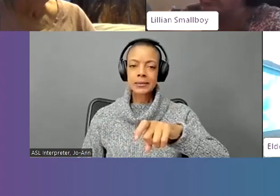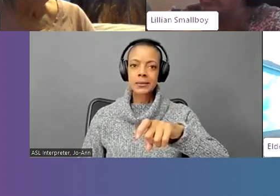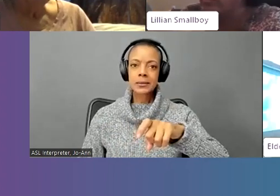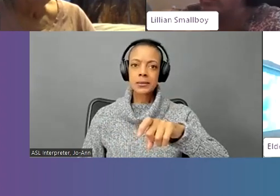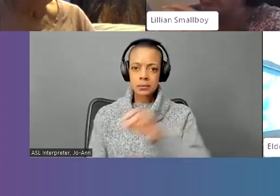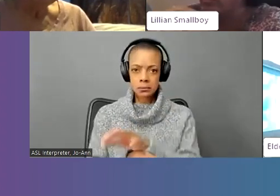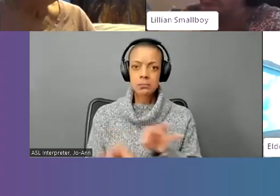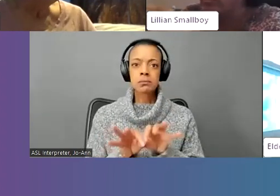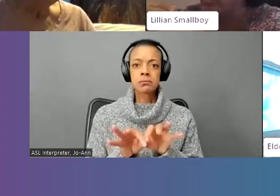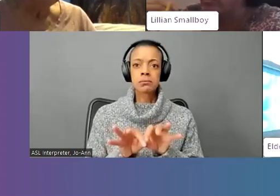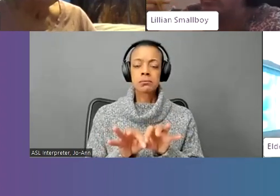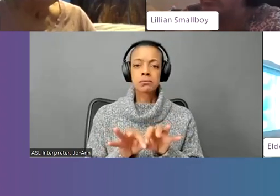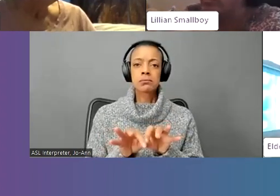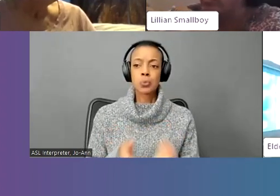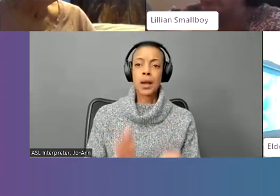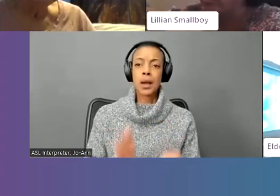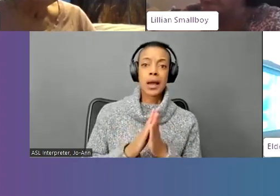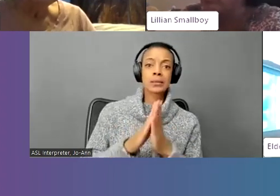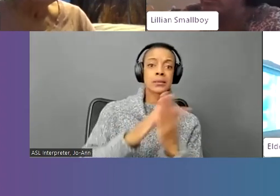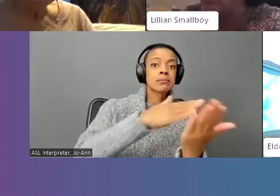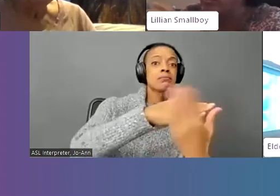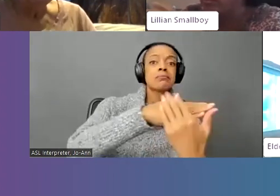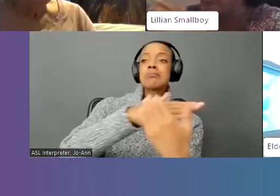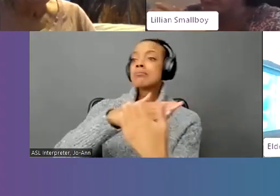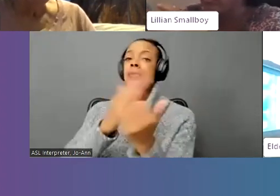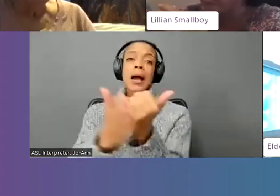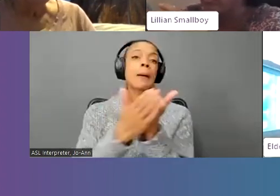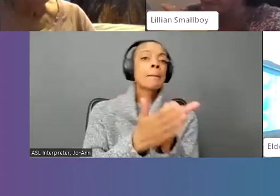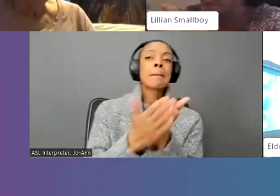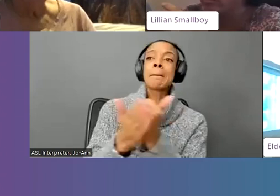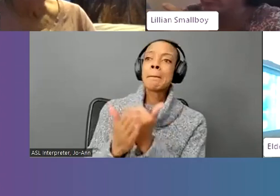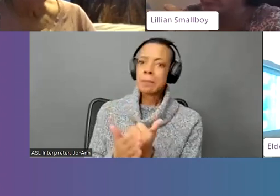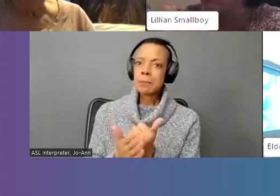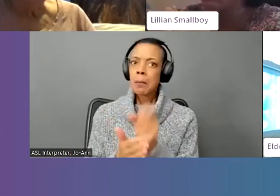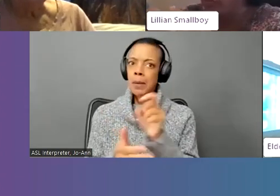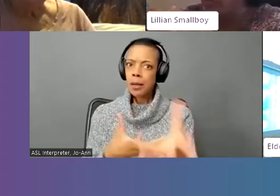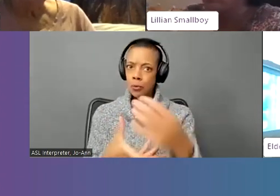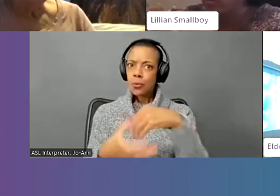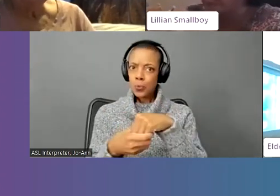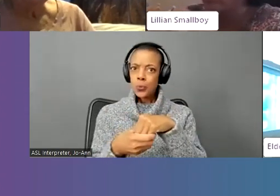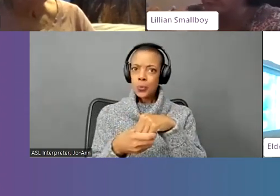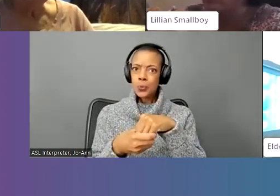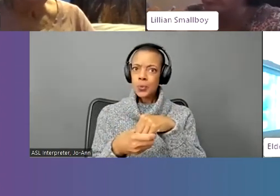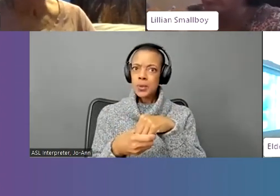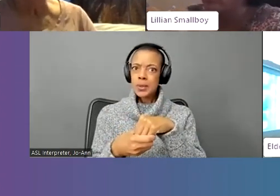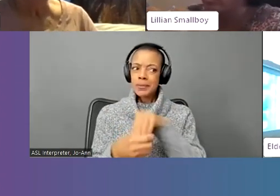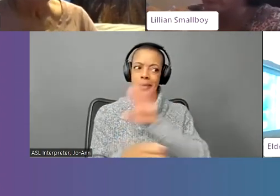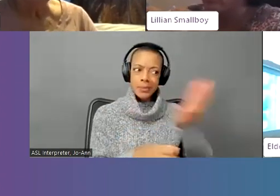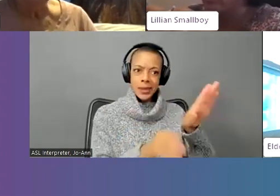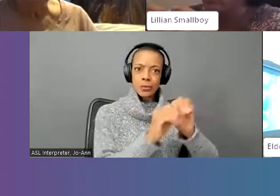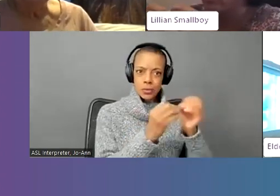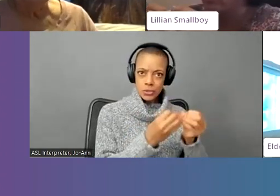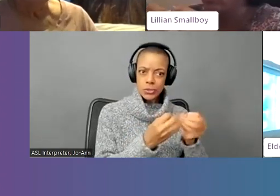asking for advice or for their inclusion into the whatever development they're working on should always